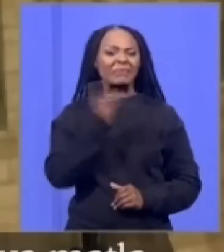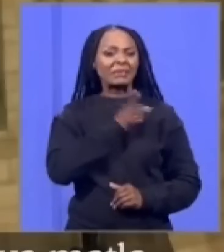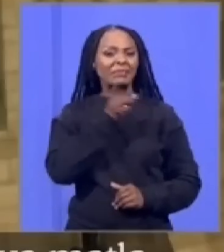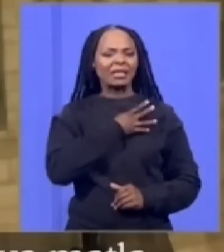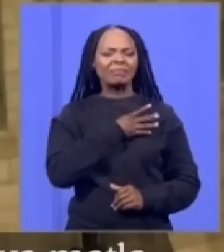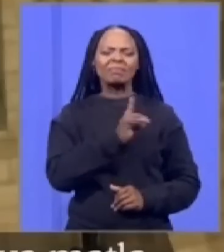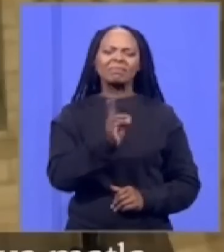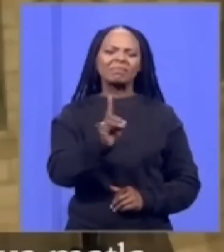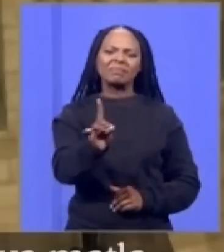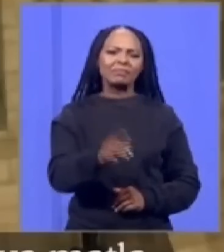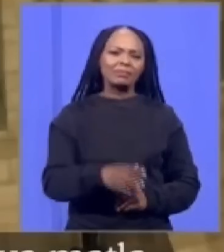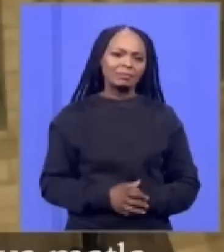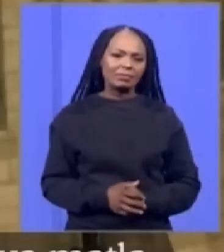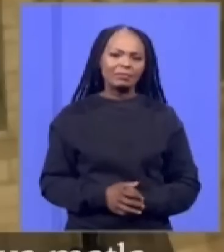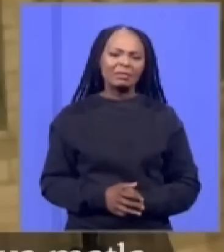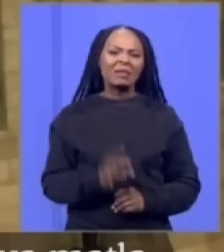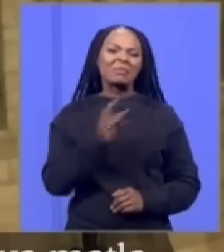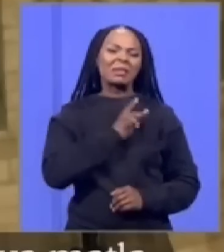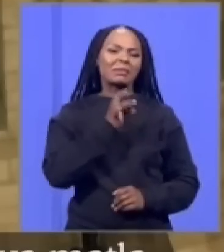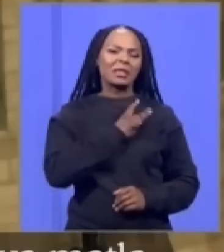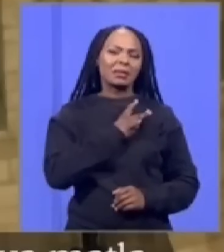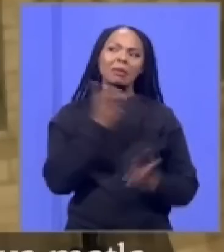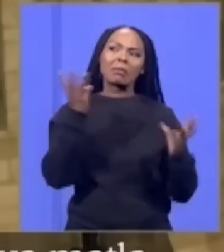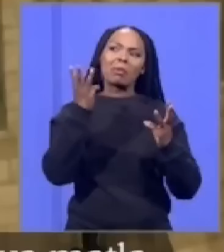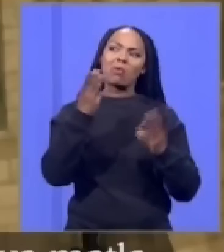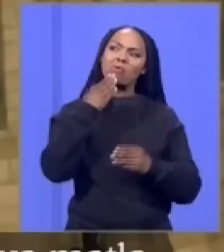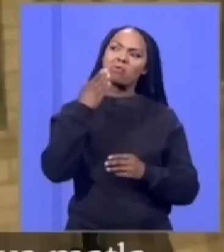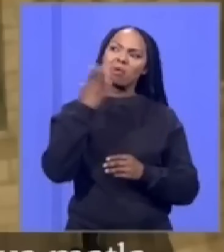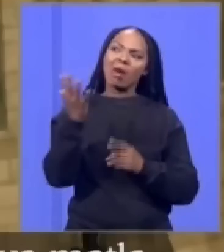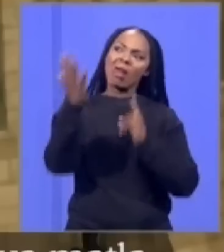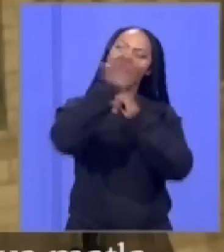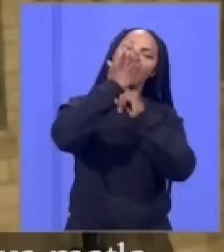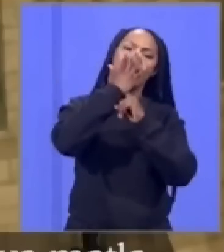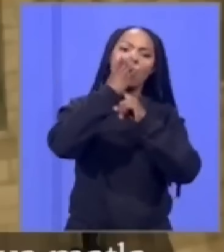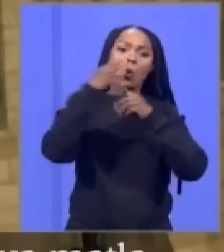Don't fear standing up to those who make war.